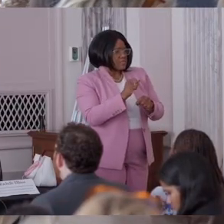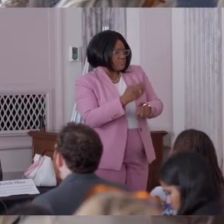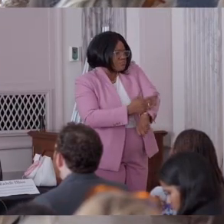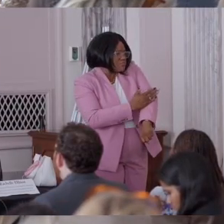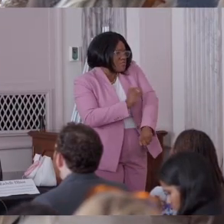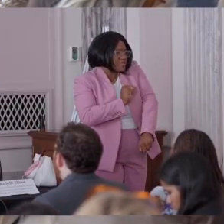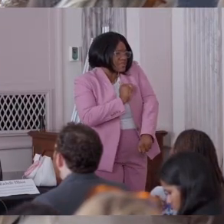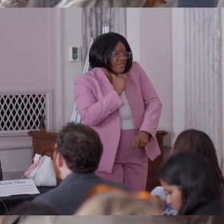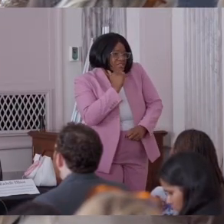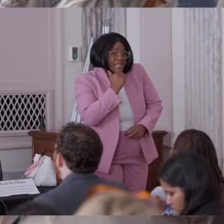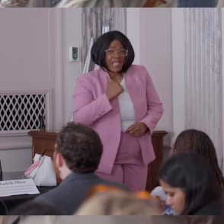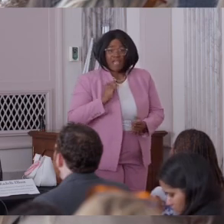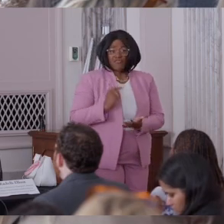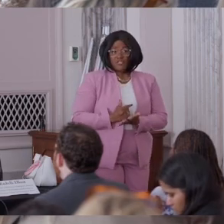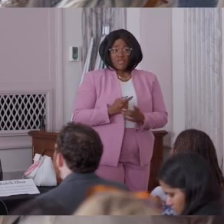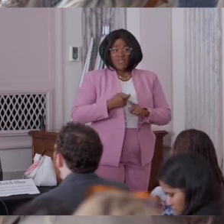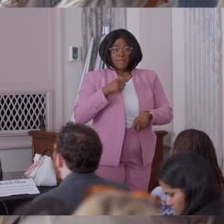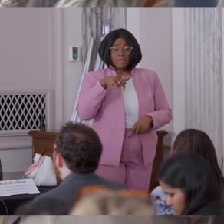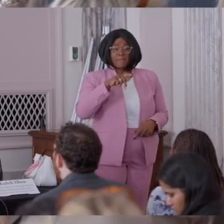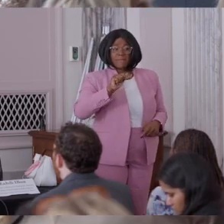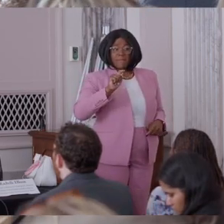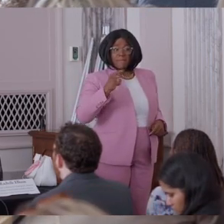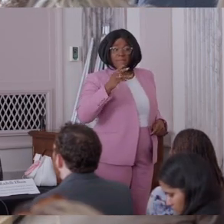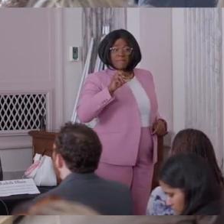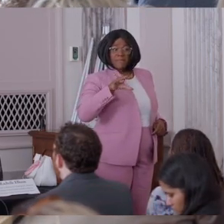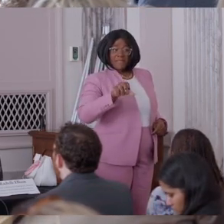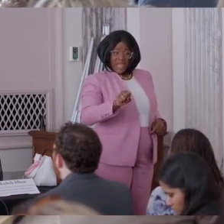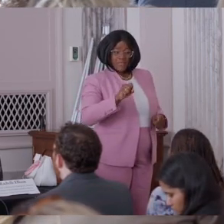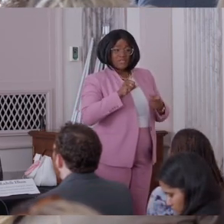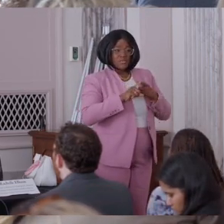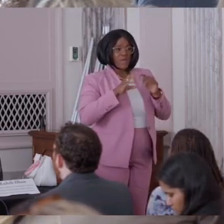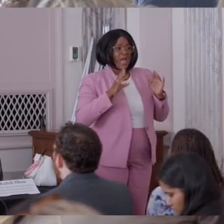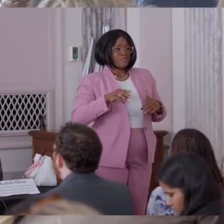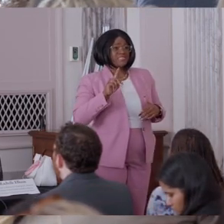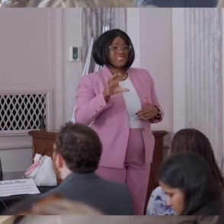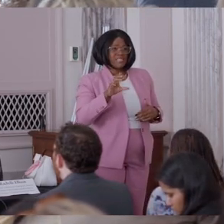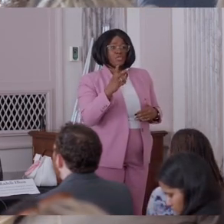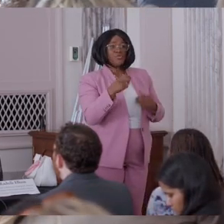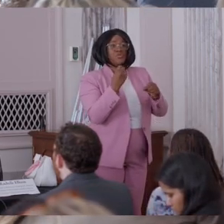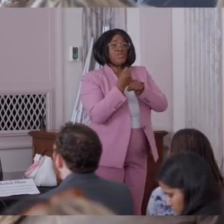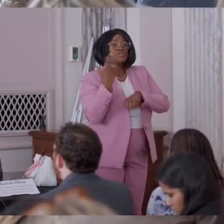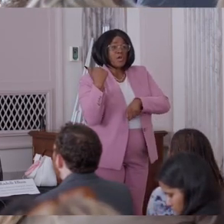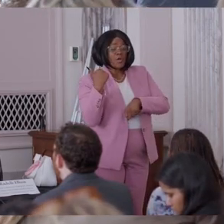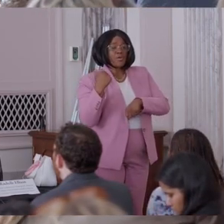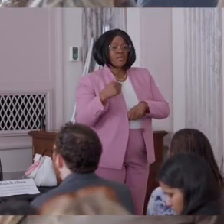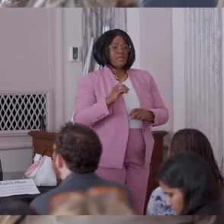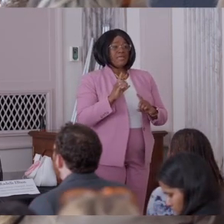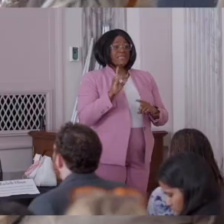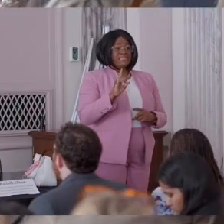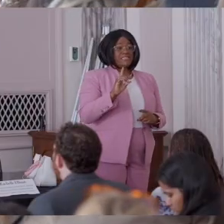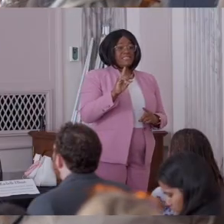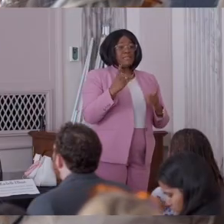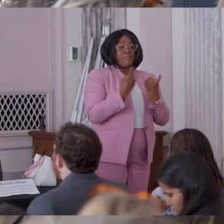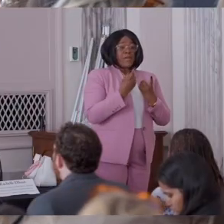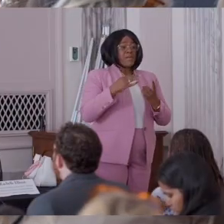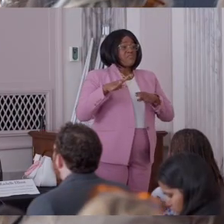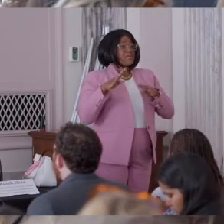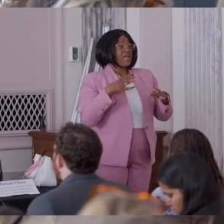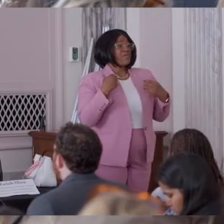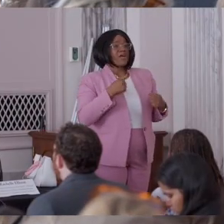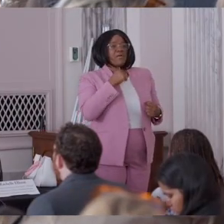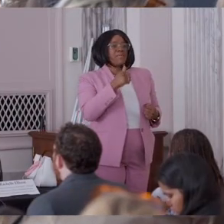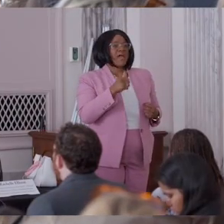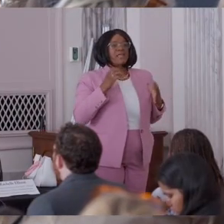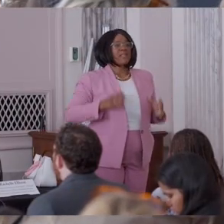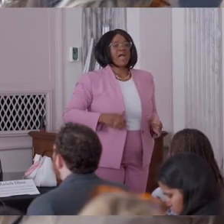basis. And I graduated from Pathways to Housing DC 2 years ago. I was released by Department of Behavioral Health. I'm no longer a